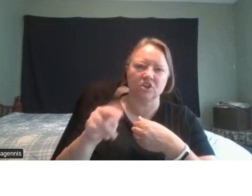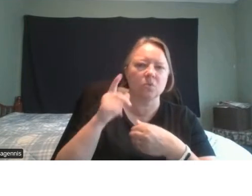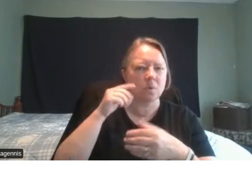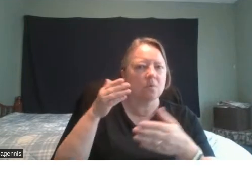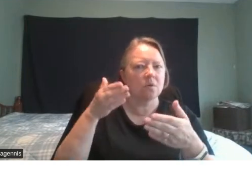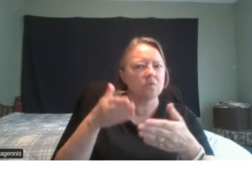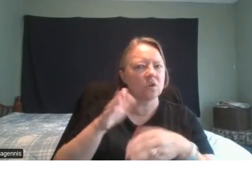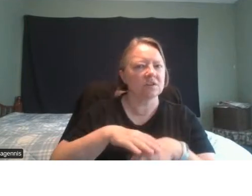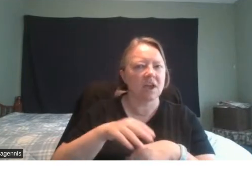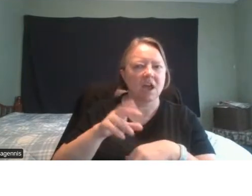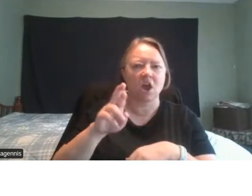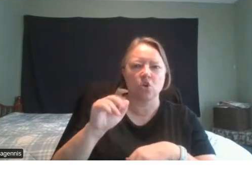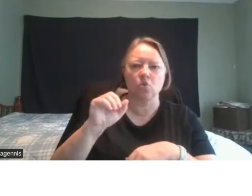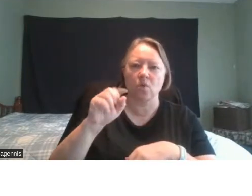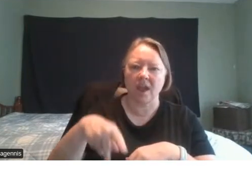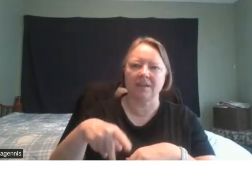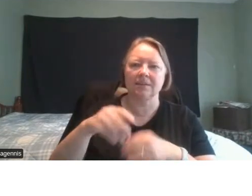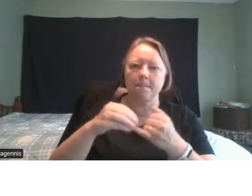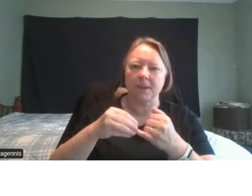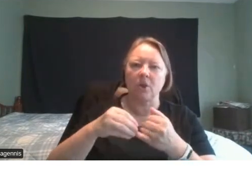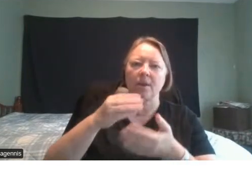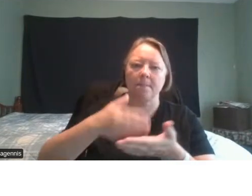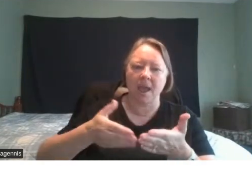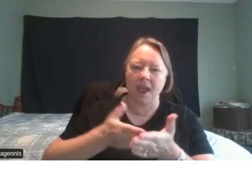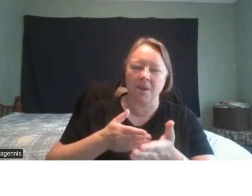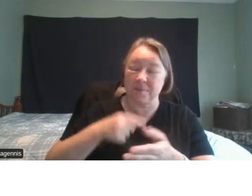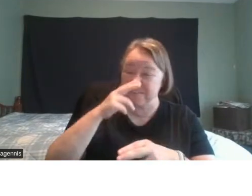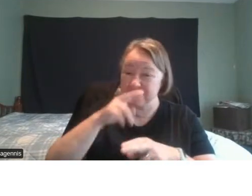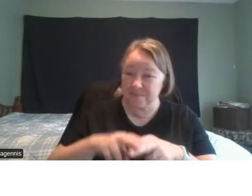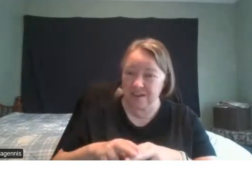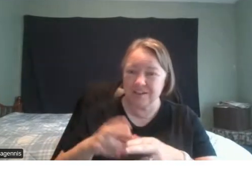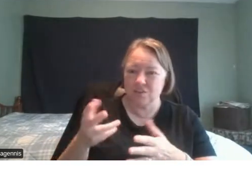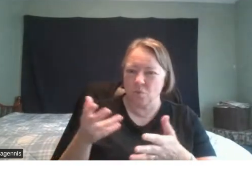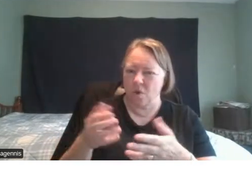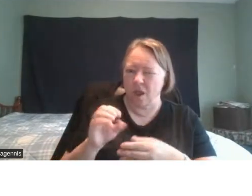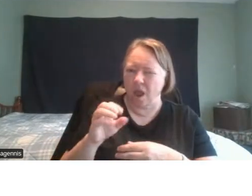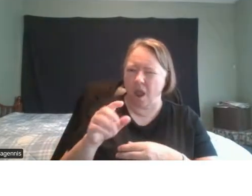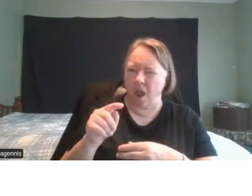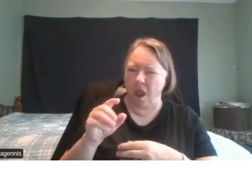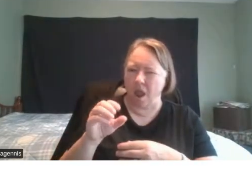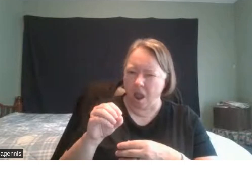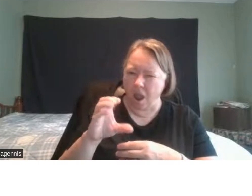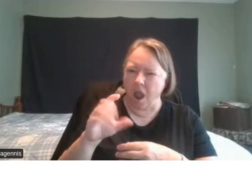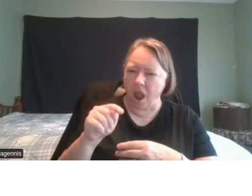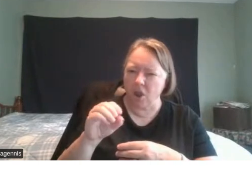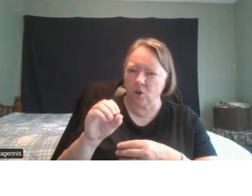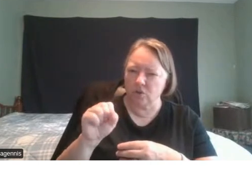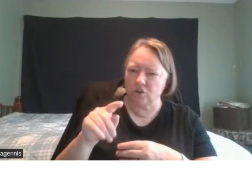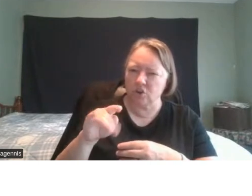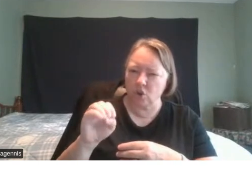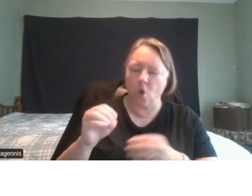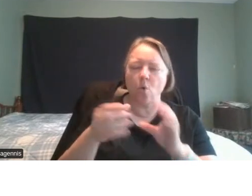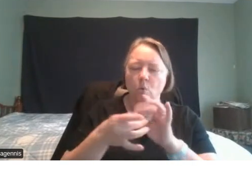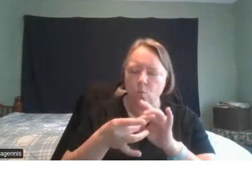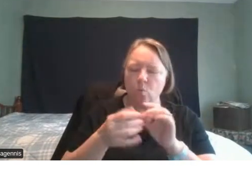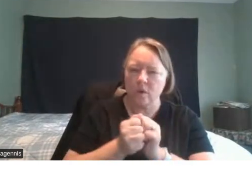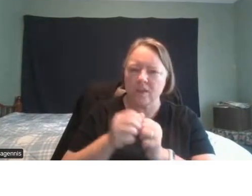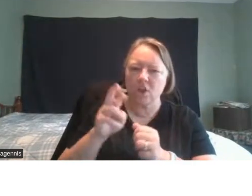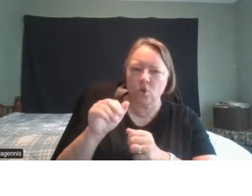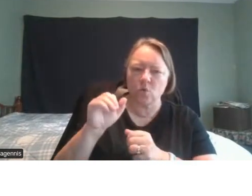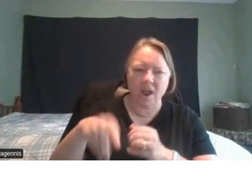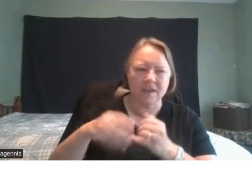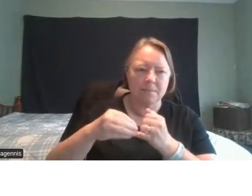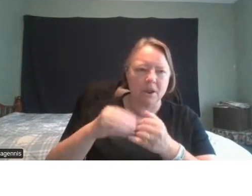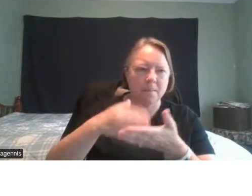It would at some point be fun to think about, what would an OctoStudio version look like on the Raspberry Pi? I am a huge fan. I mean, I have one here sitting